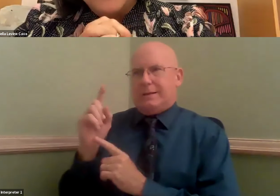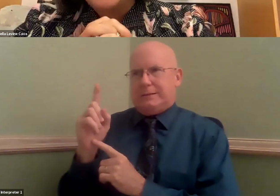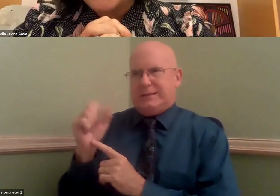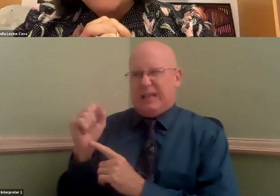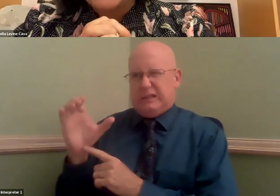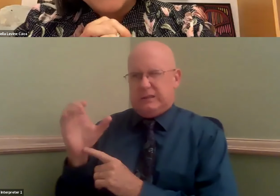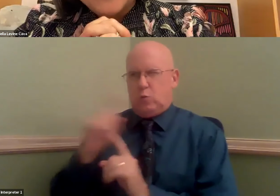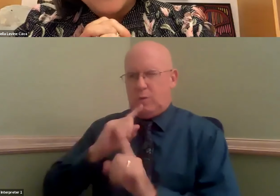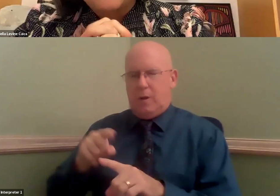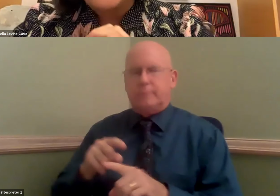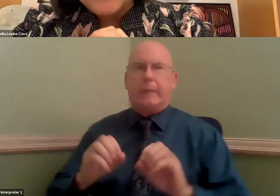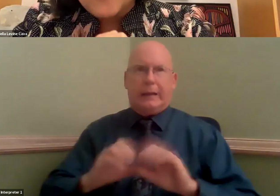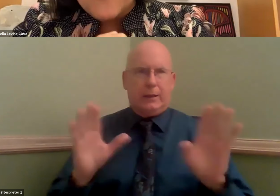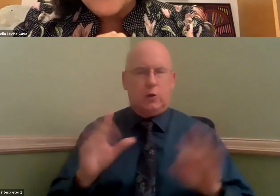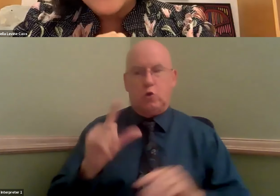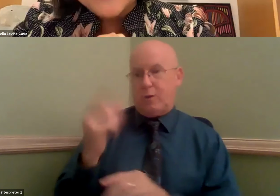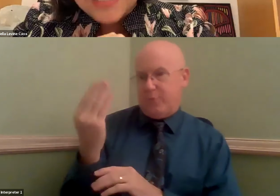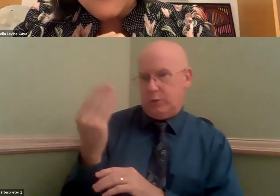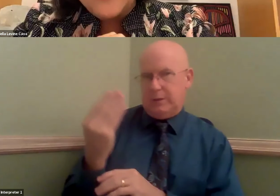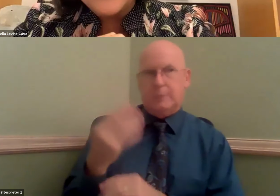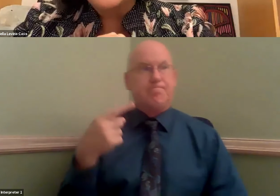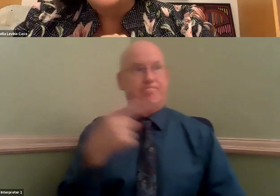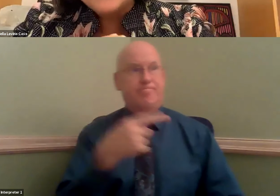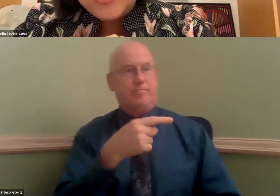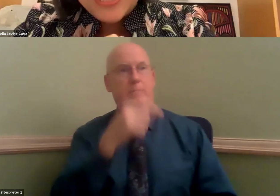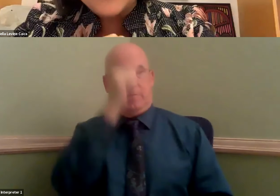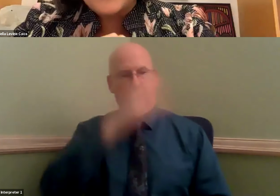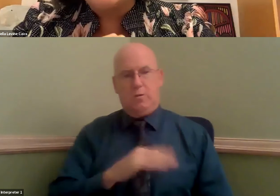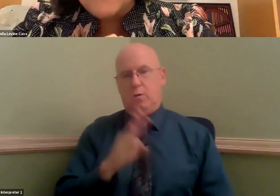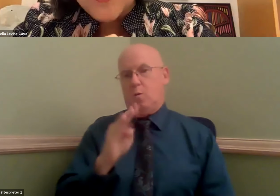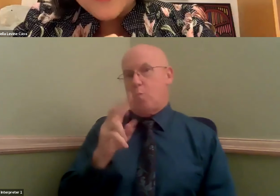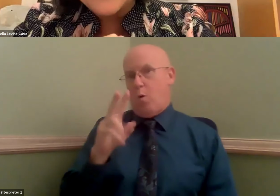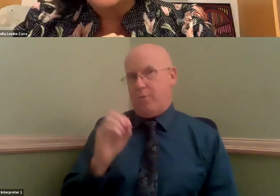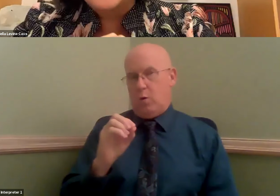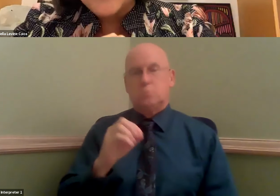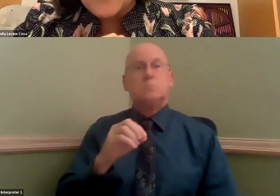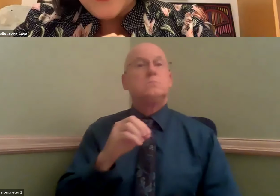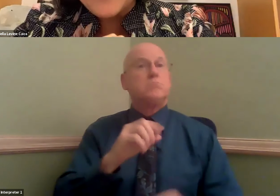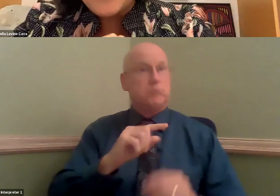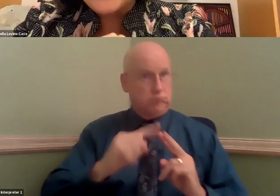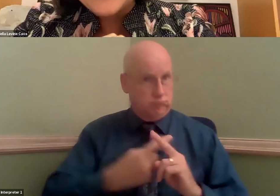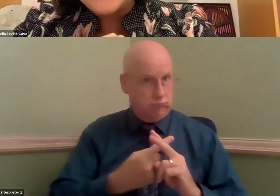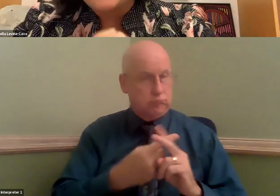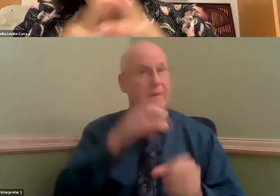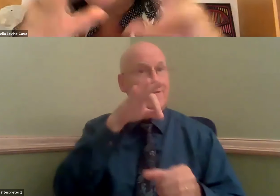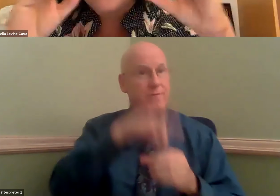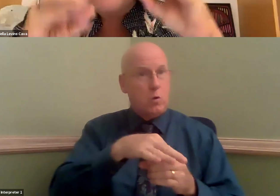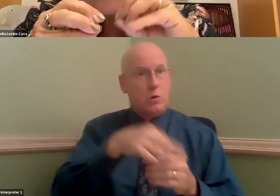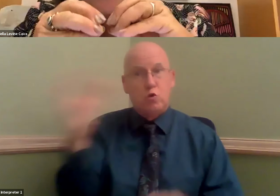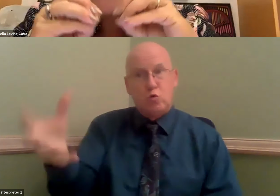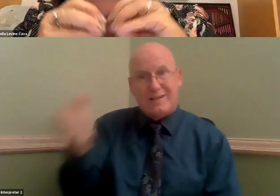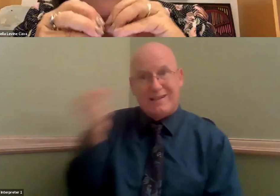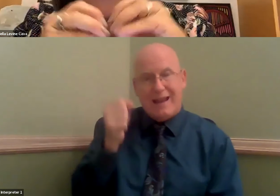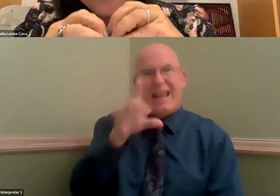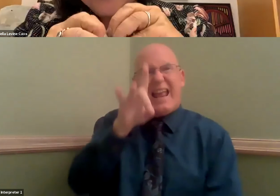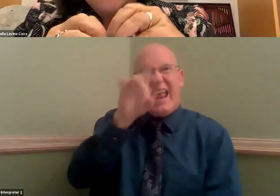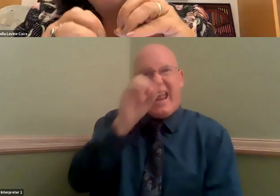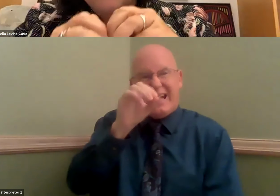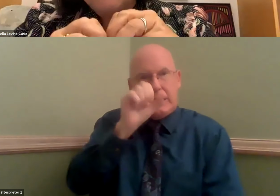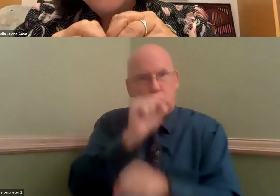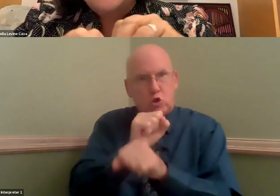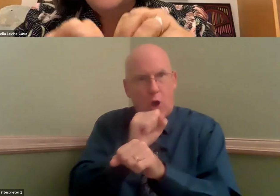clear. In 2014, Mr. Bovo himself initiated and voted to take away 80 positions in the